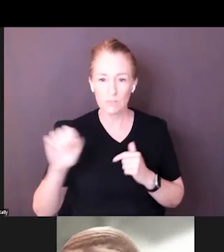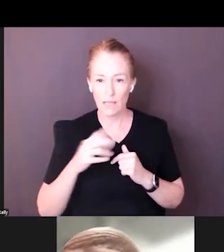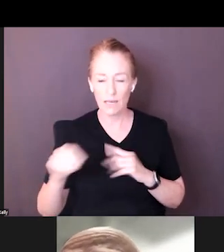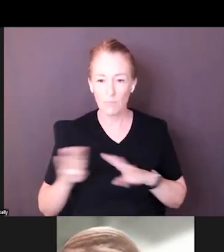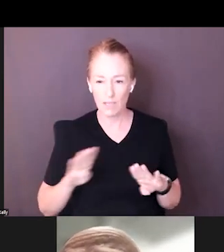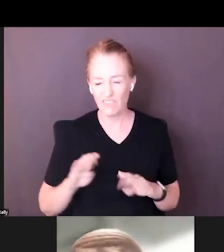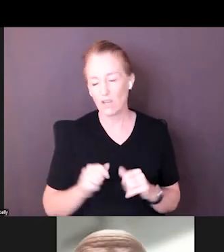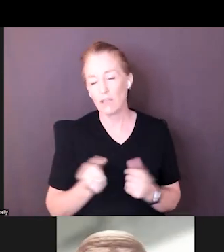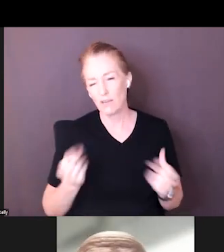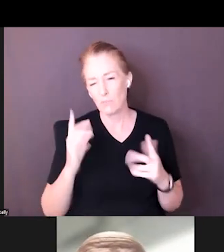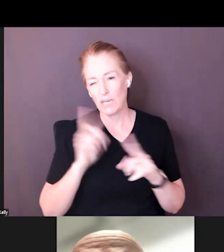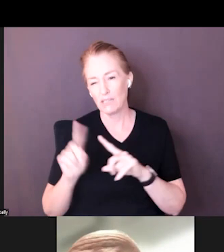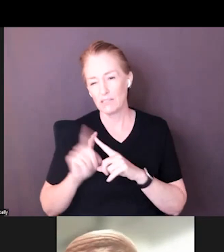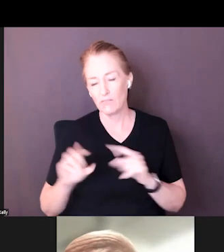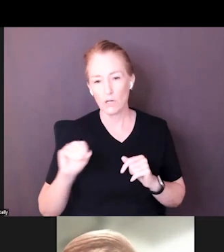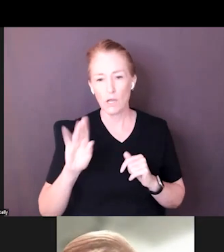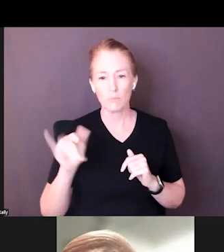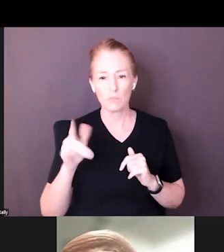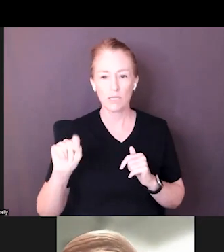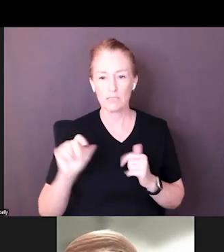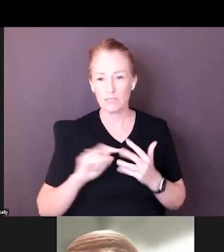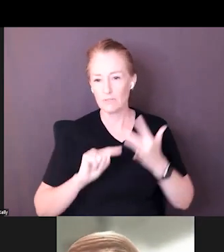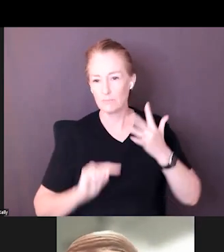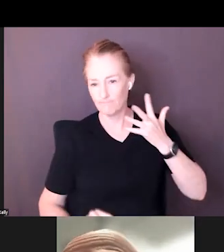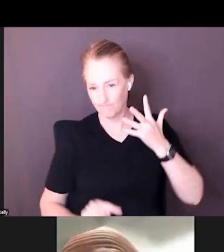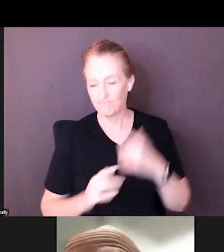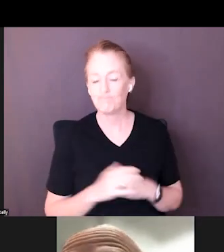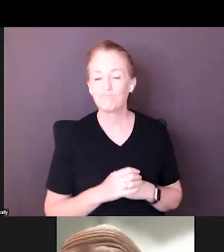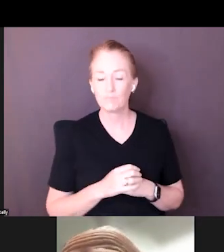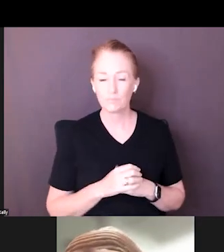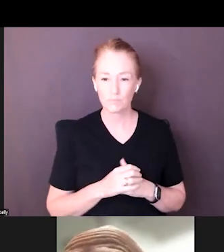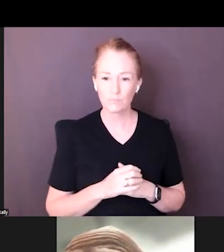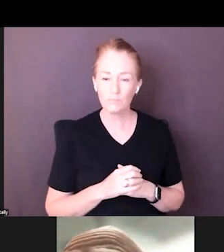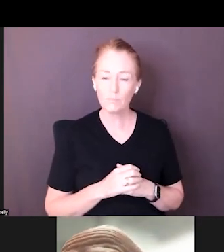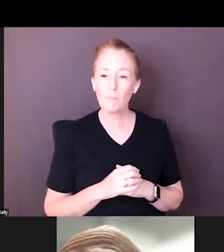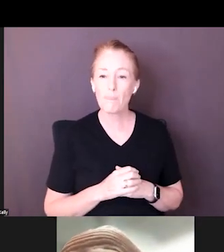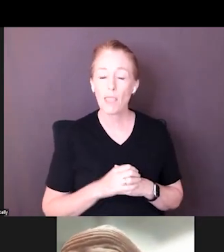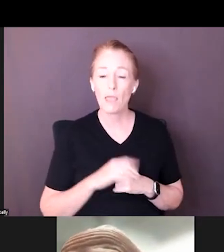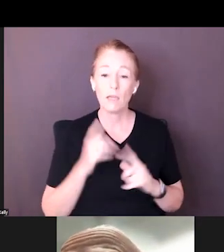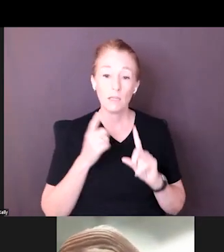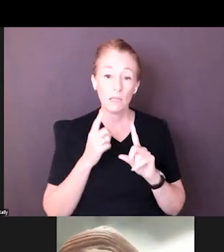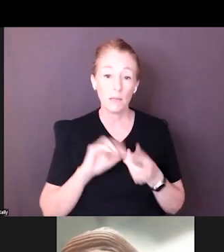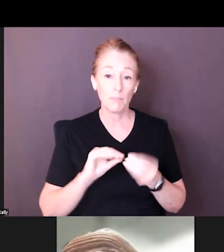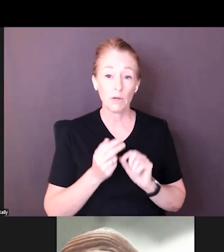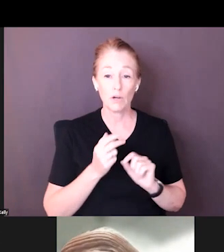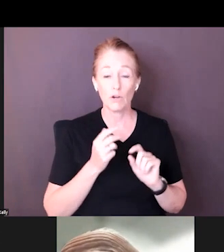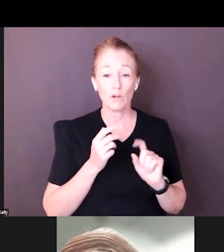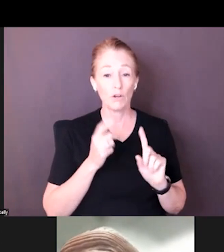objectives underneath that I would call people's attention to. Goal number 3 is to develop crisis